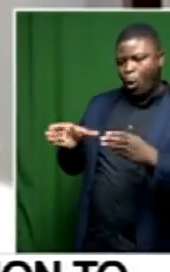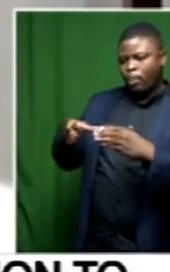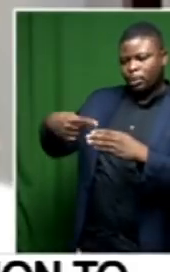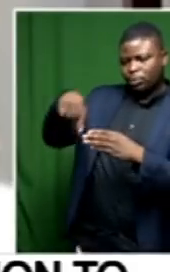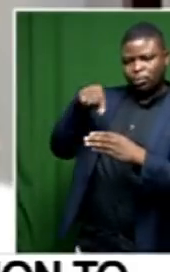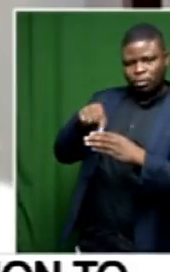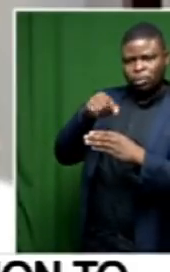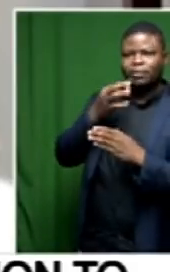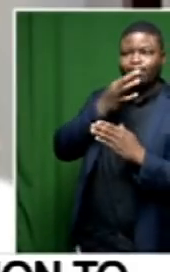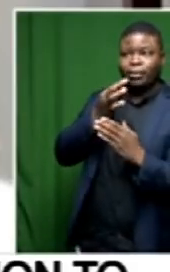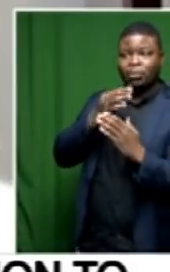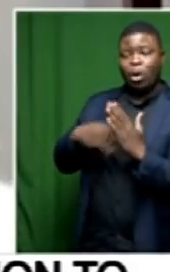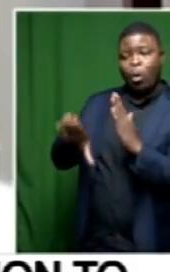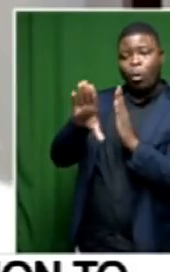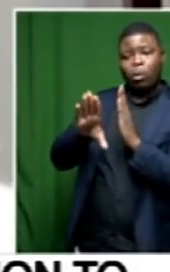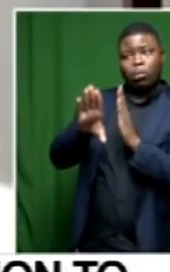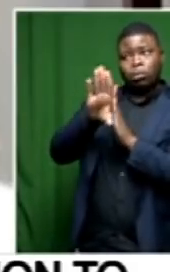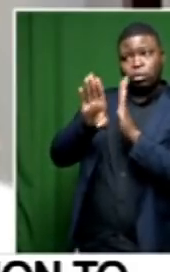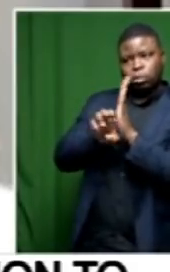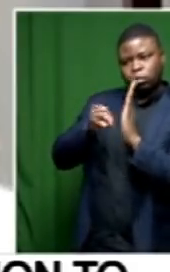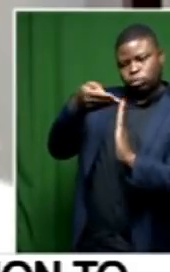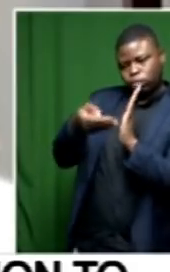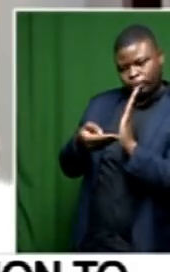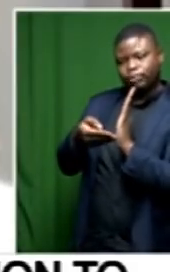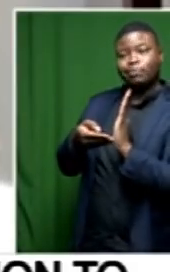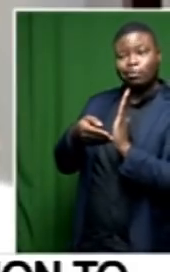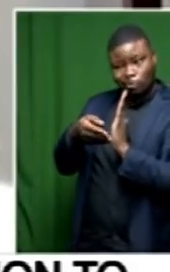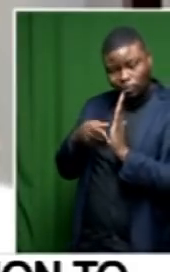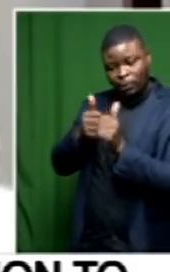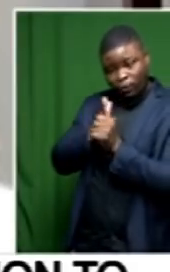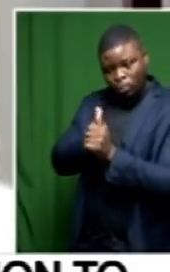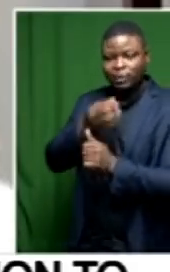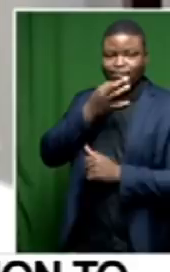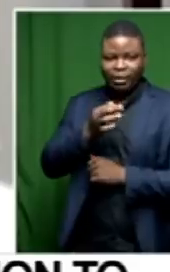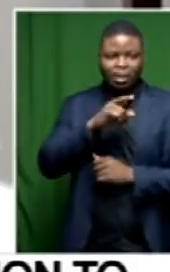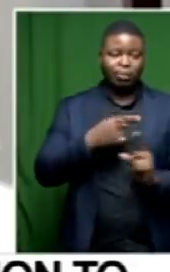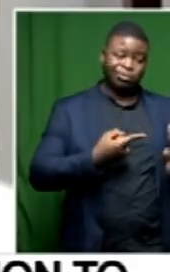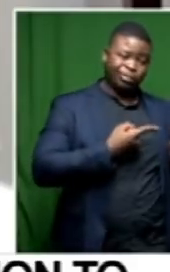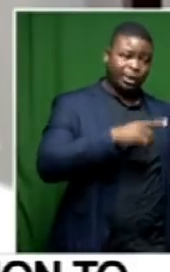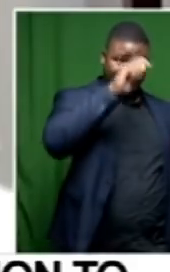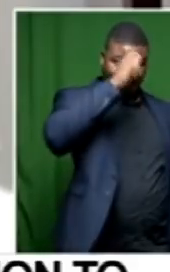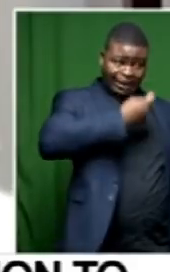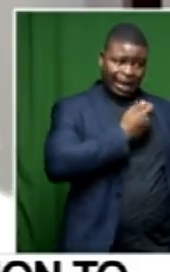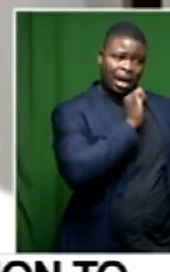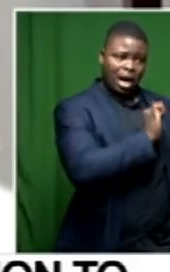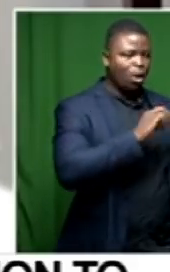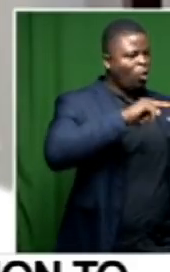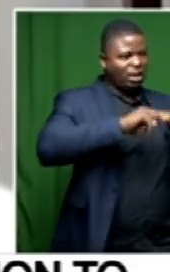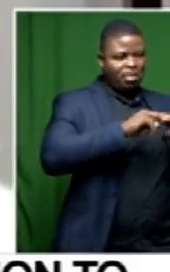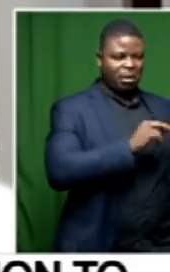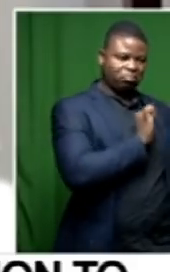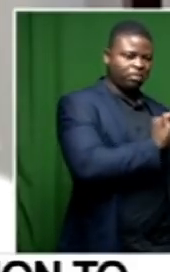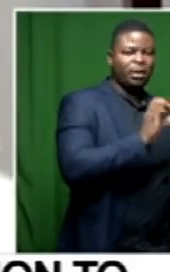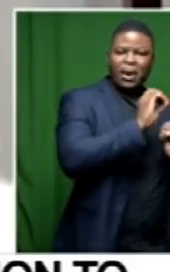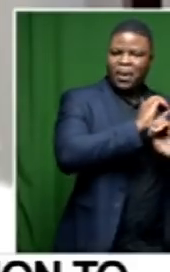the definition, the son is not in a dependent relationship between himself and Dr. Zweli Mkhize. And